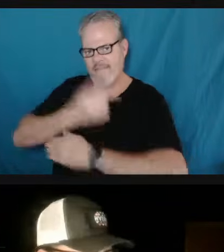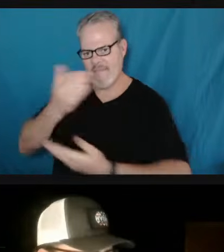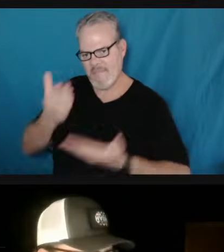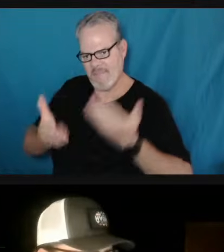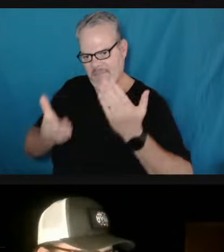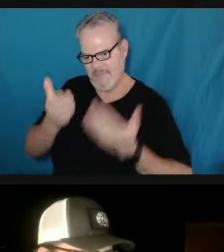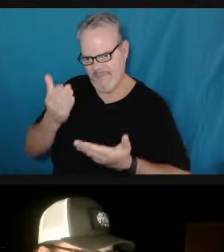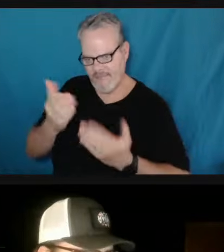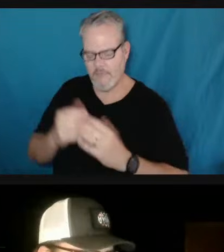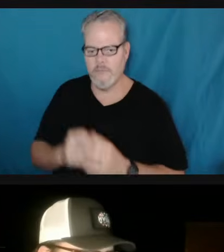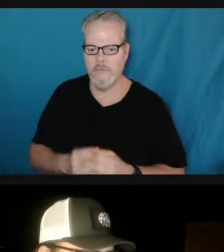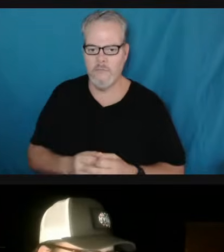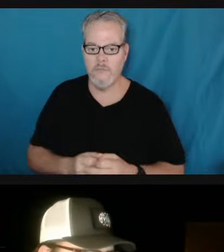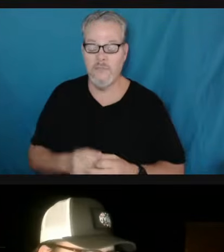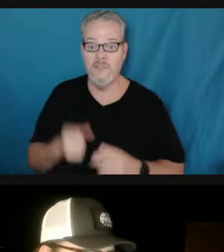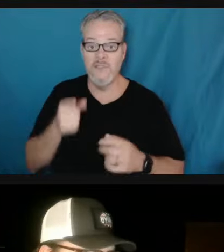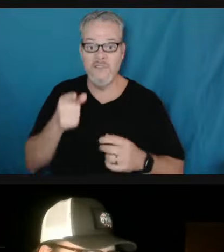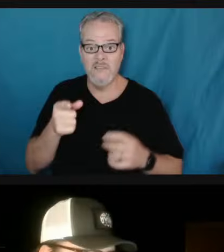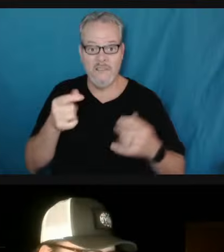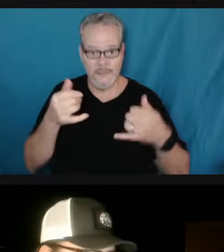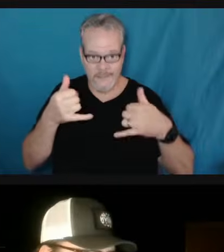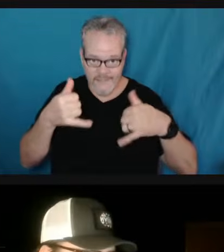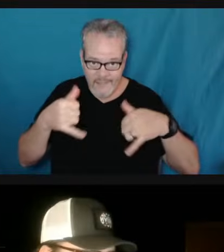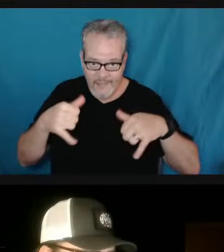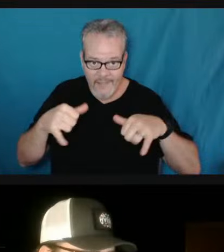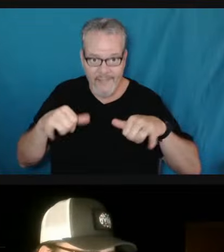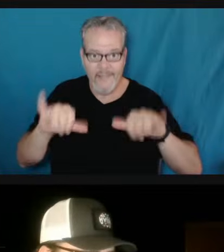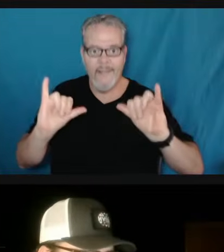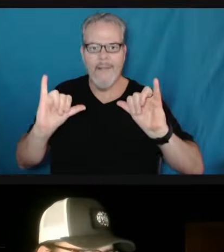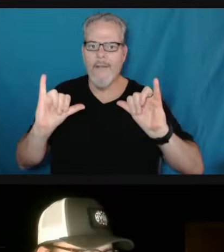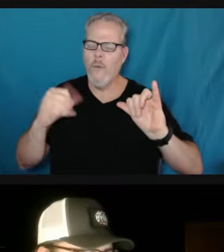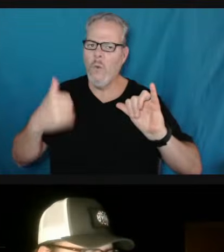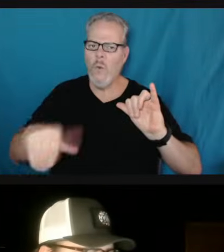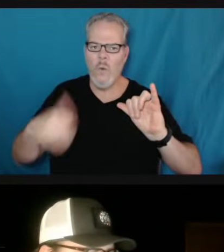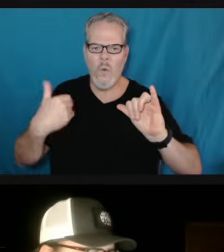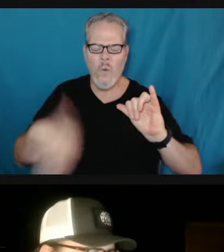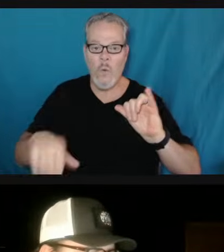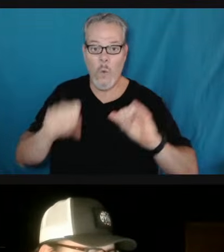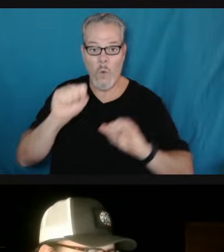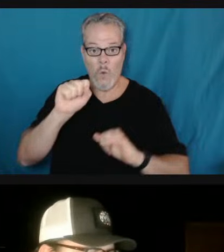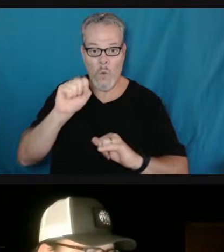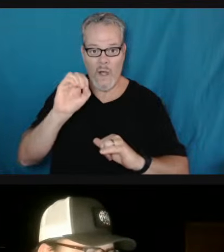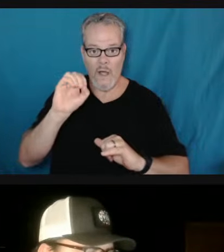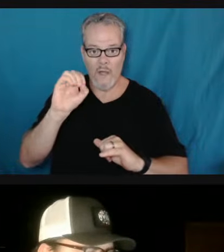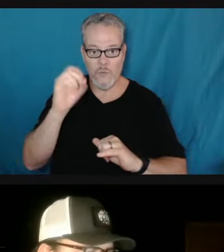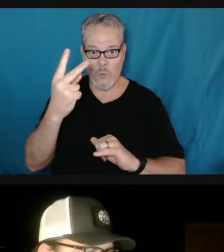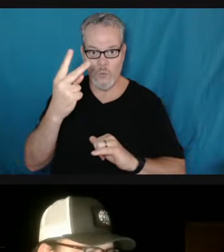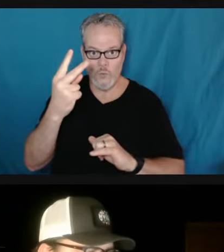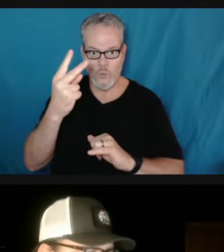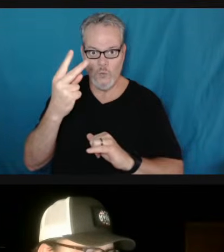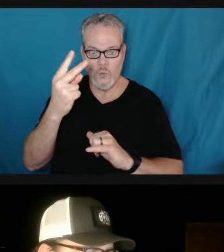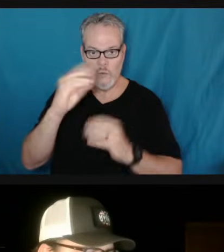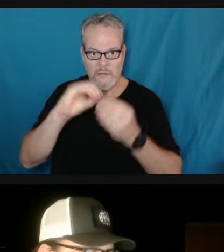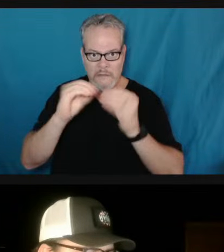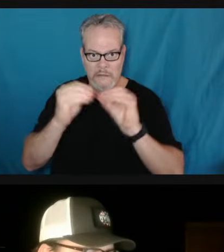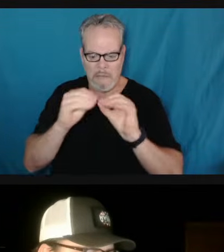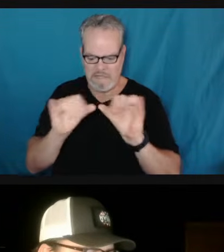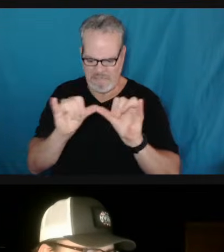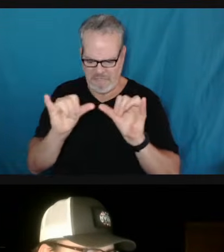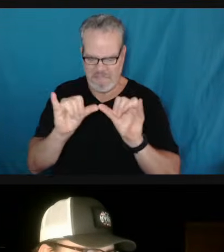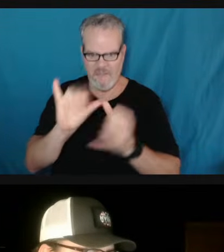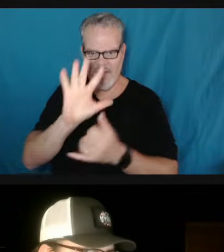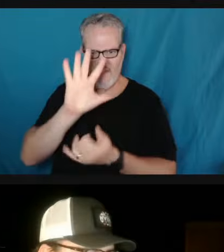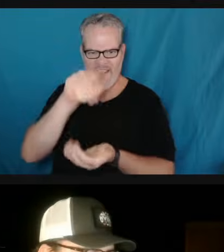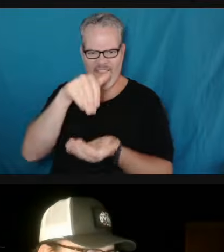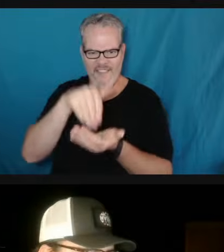and otherwise still having relatively high SO2 rates, most recently measured around 5,000 tons per day.